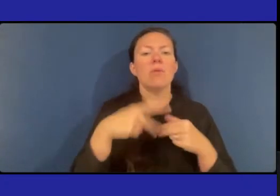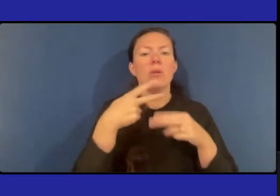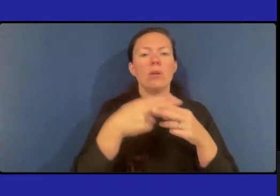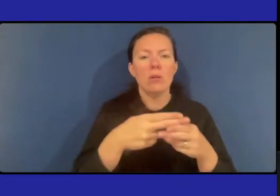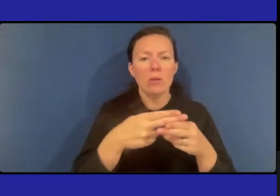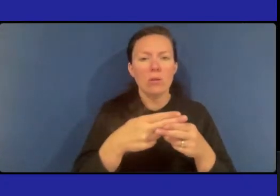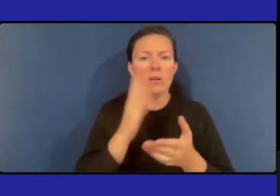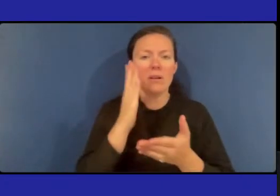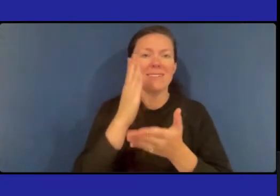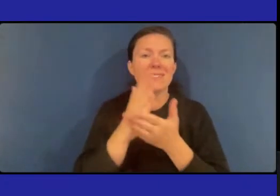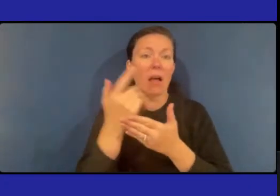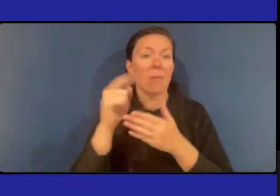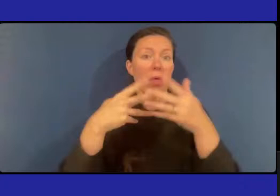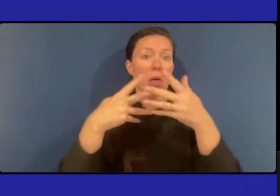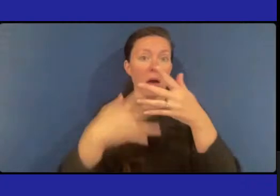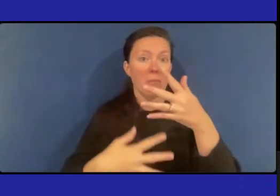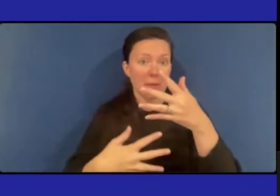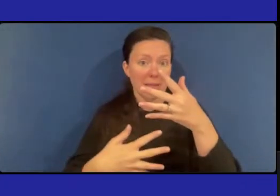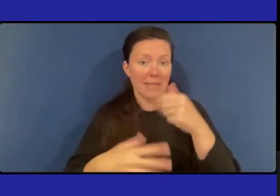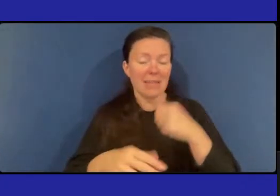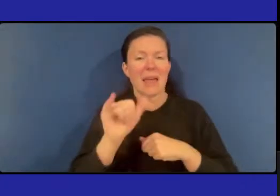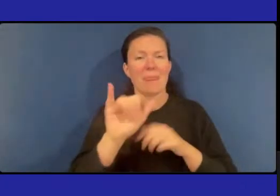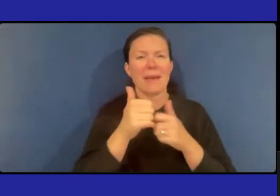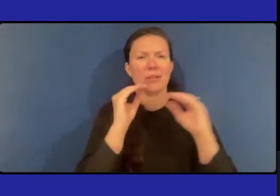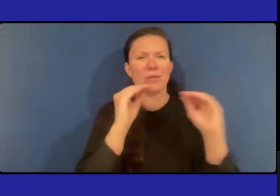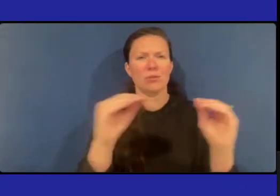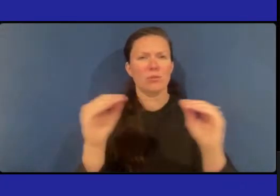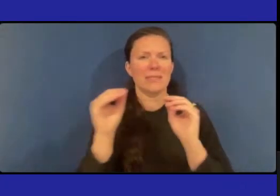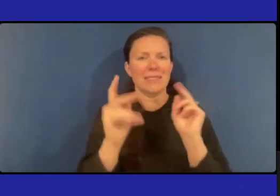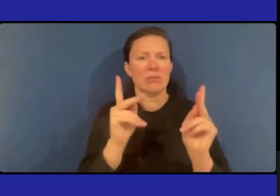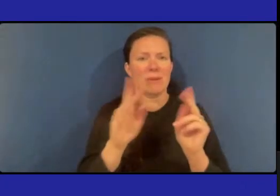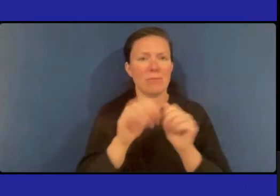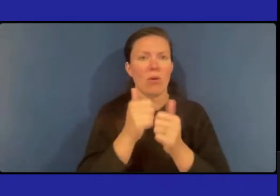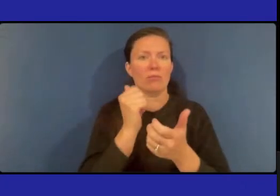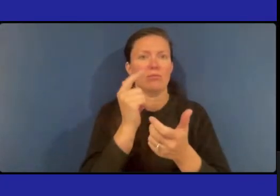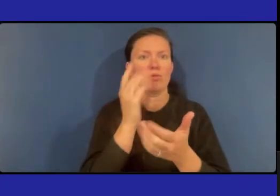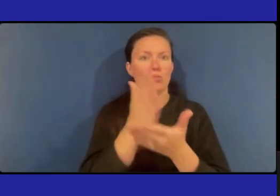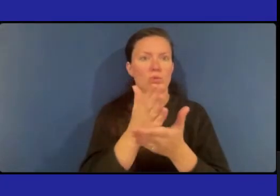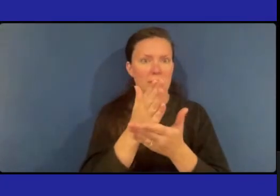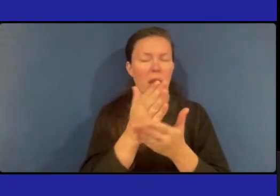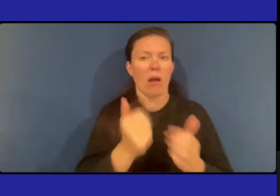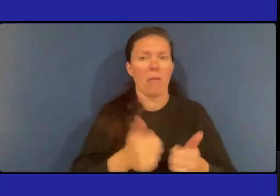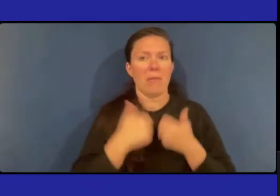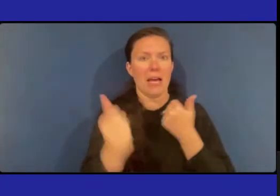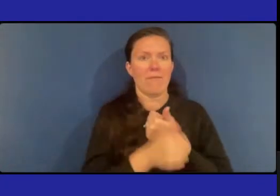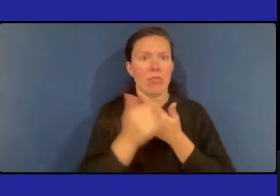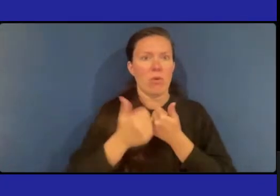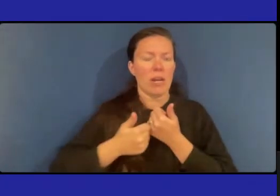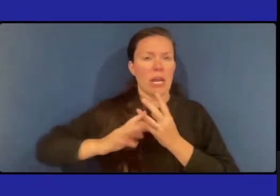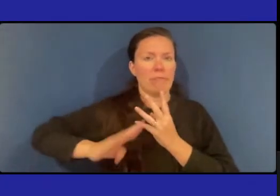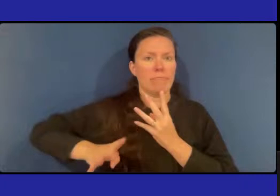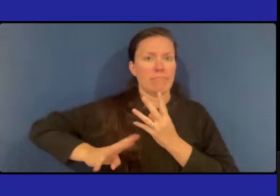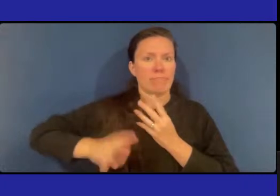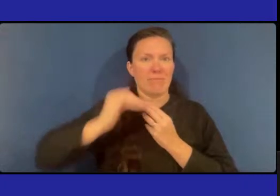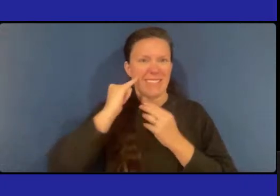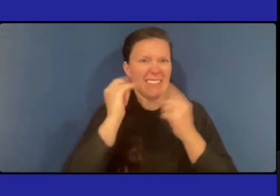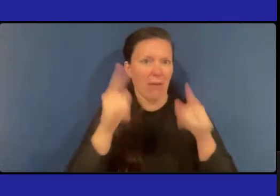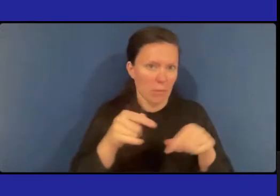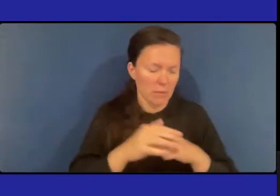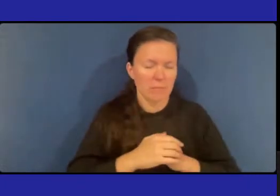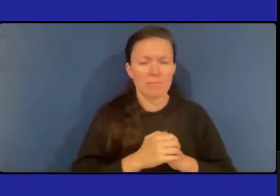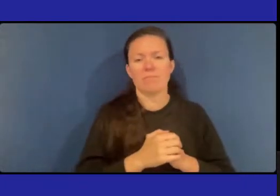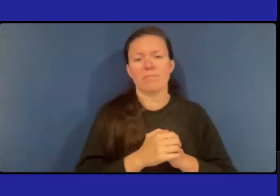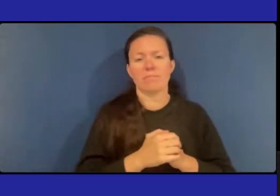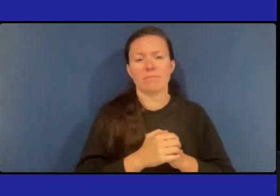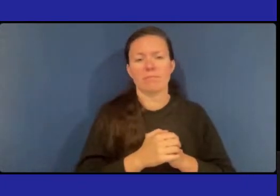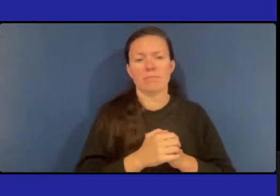Bleed, which is a way to teach members of the public how to stop life-threatening hemorrhage. And then again, we are